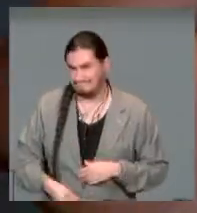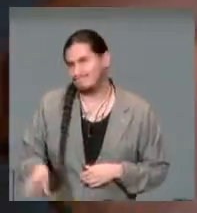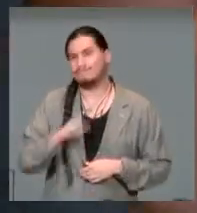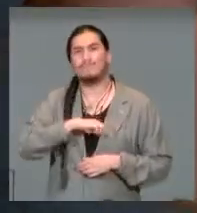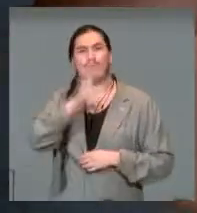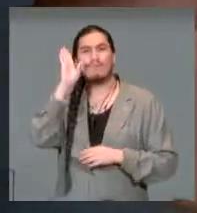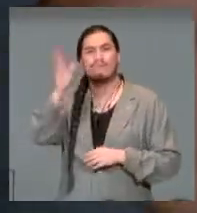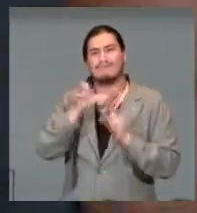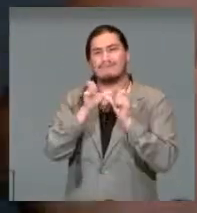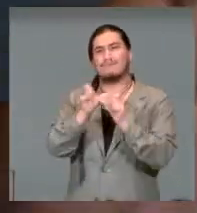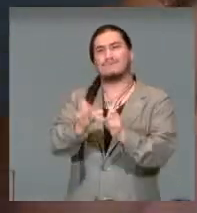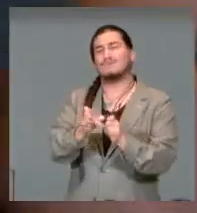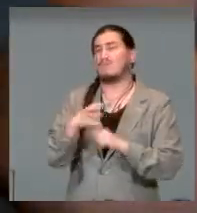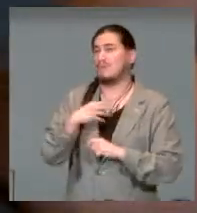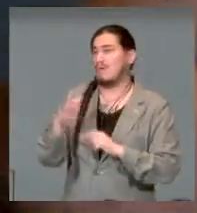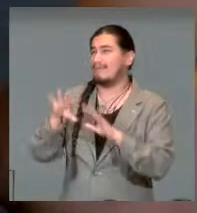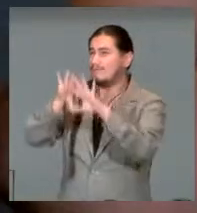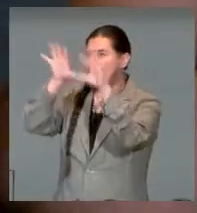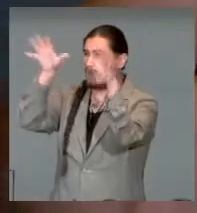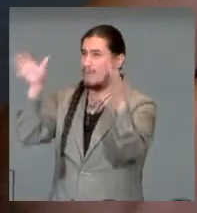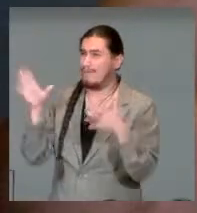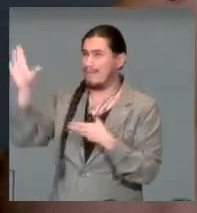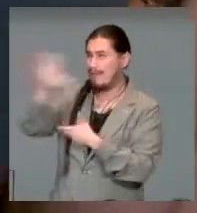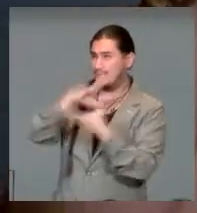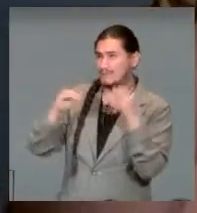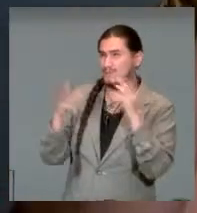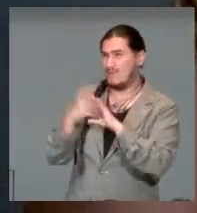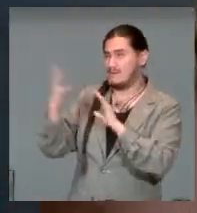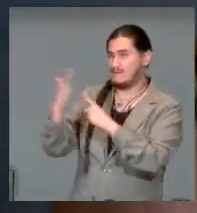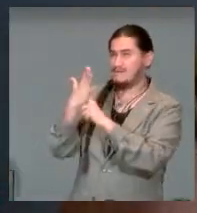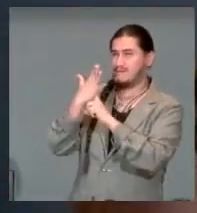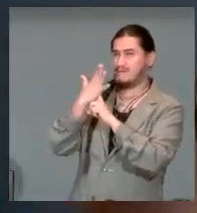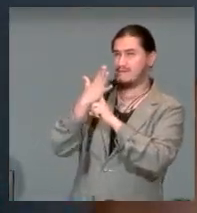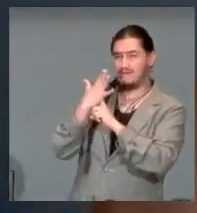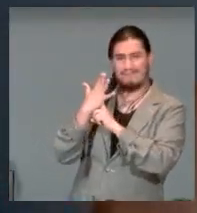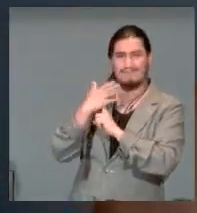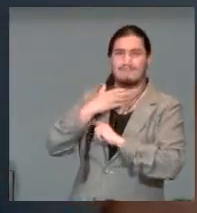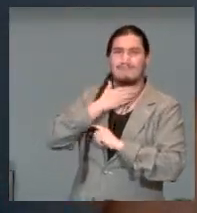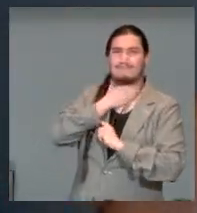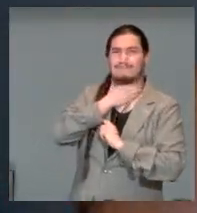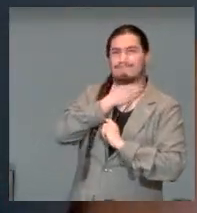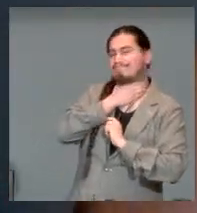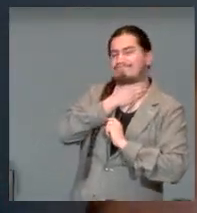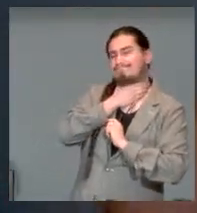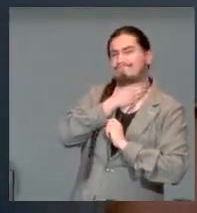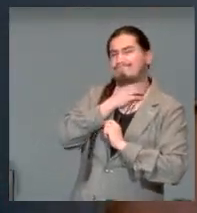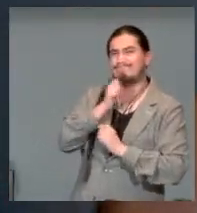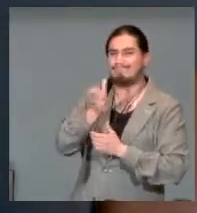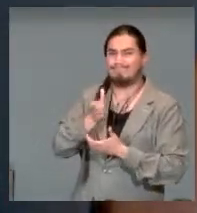great white arc of their narratives around our neck.